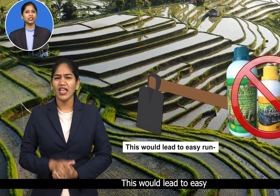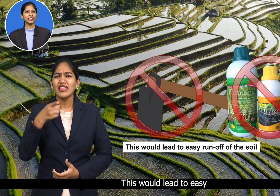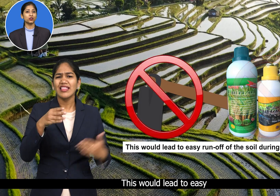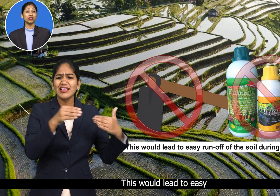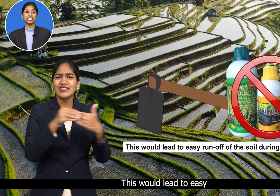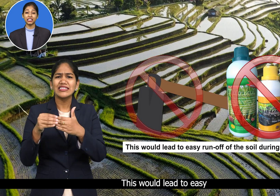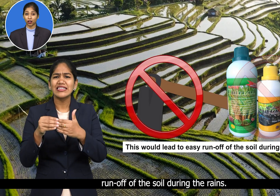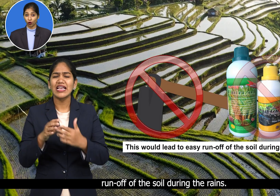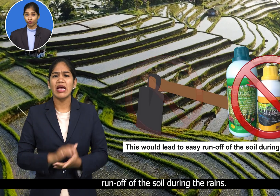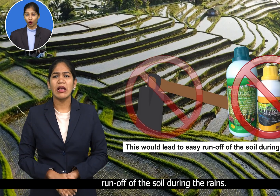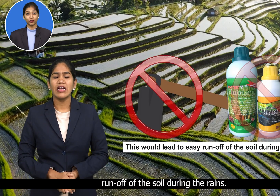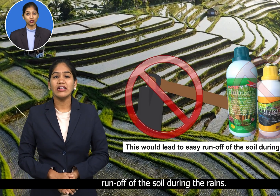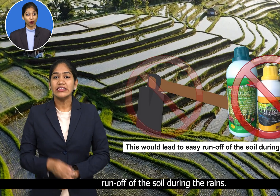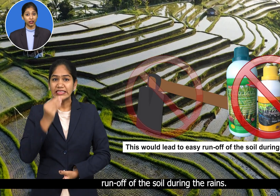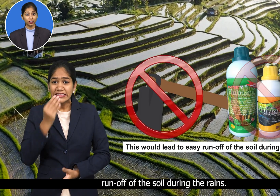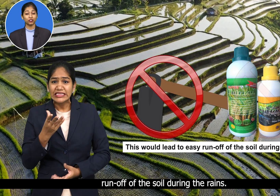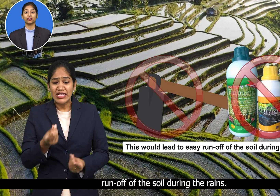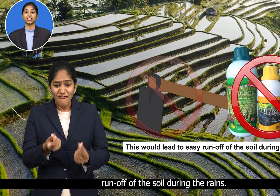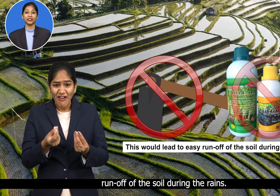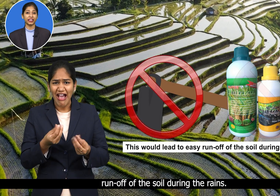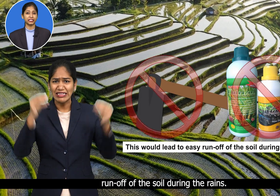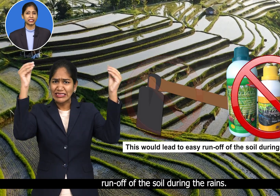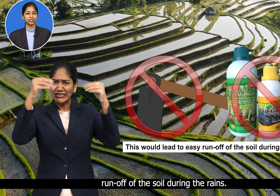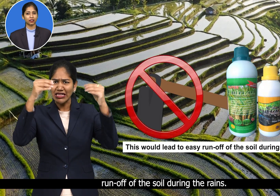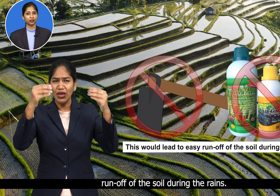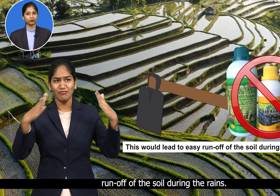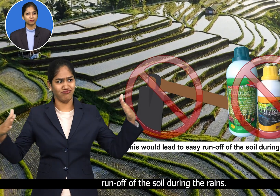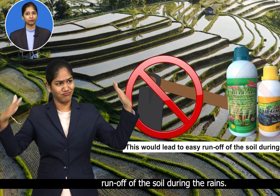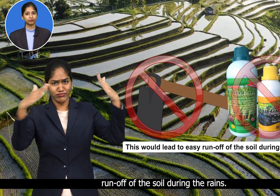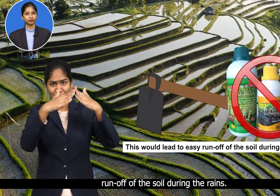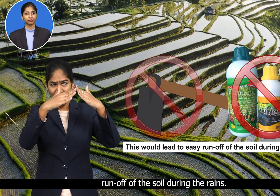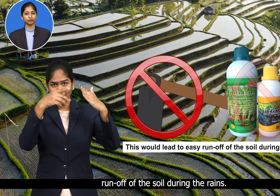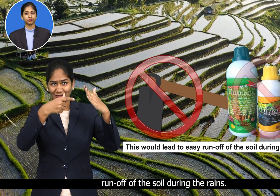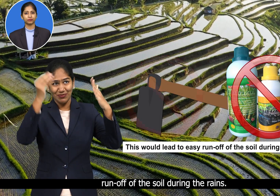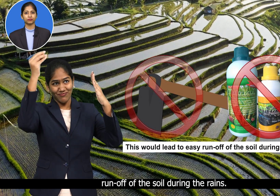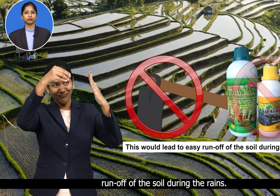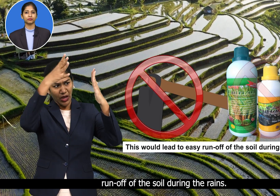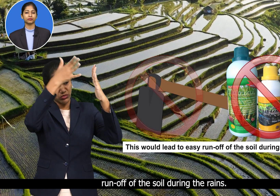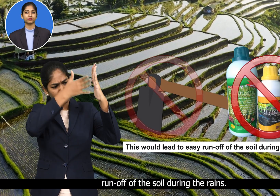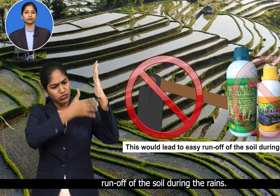This would lead to easy runoff of the soil during the rains.